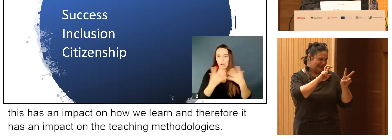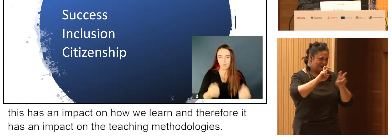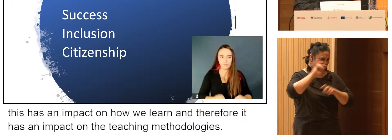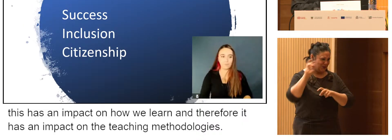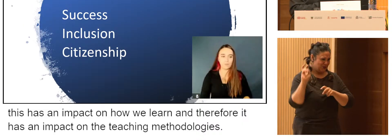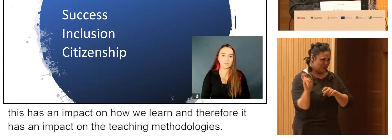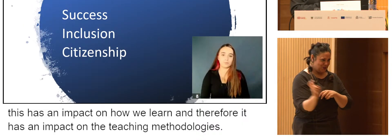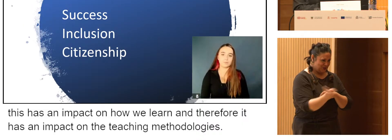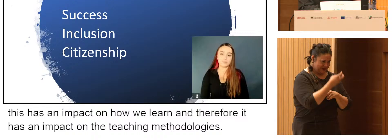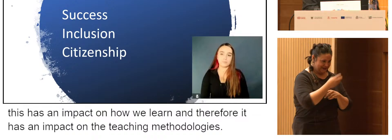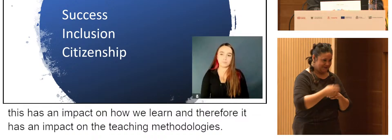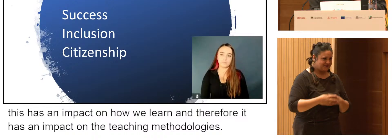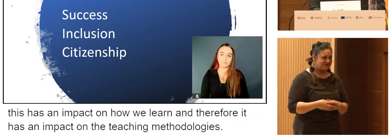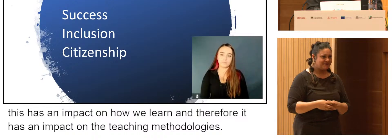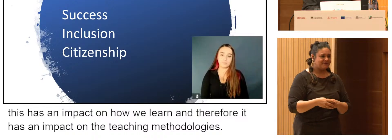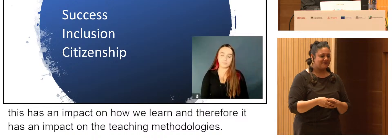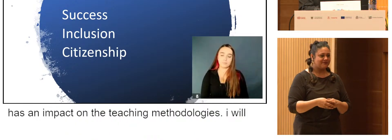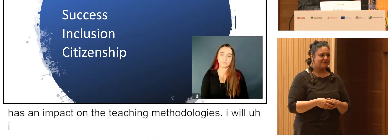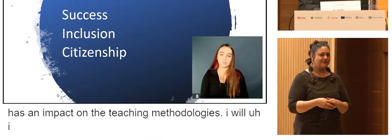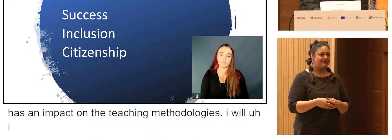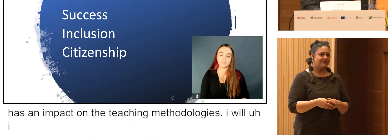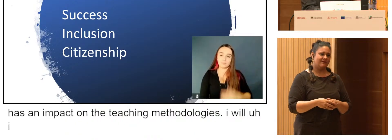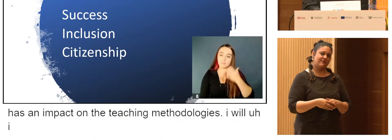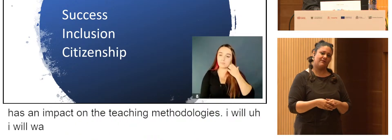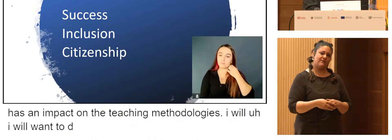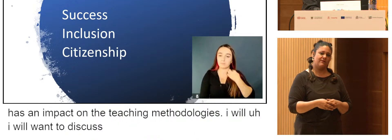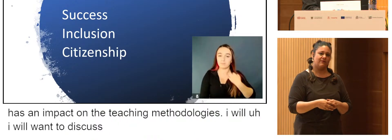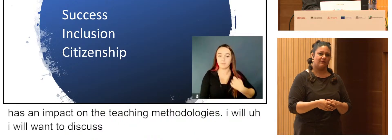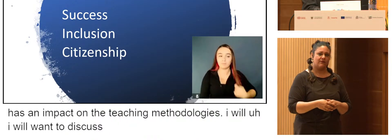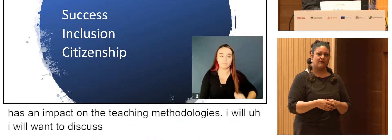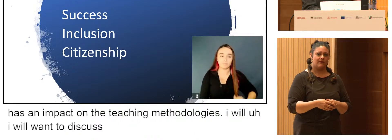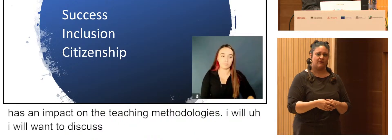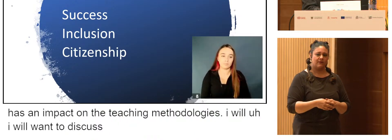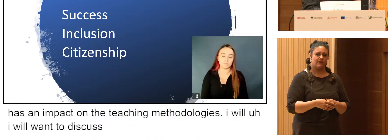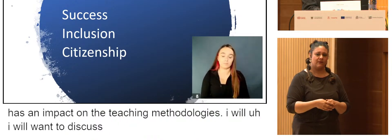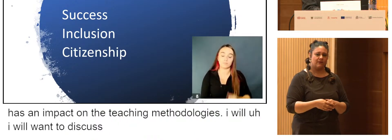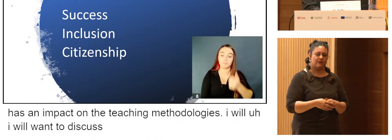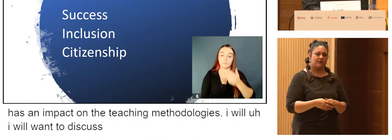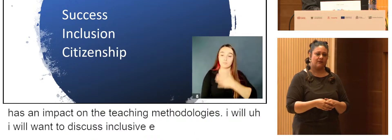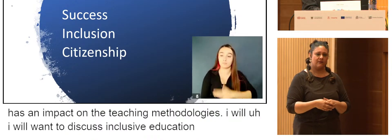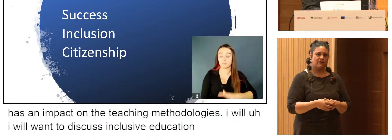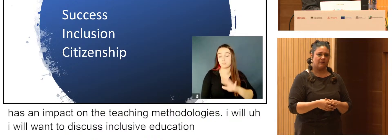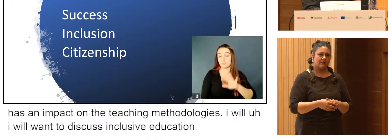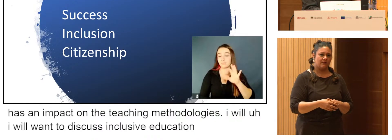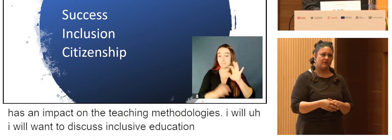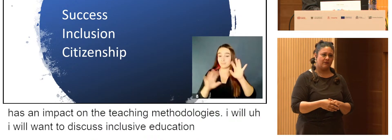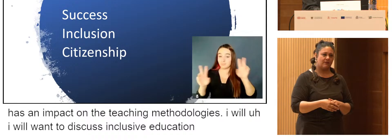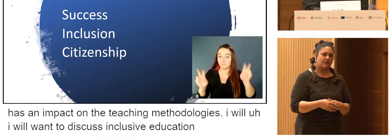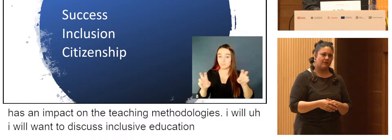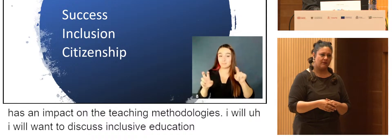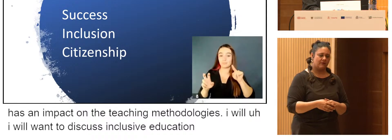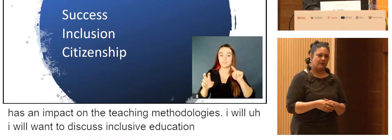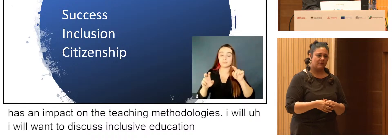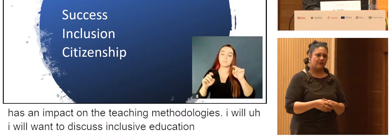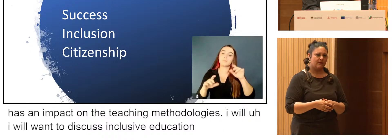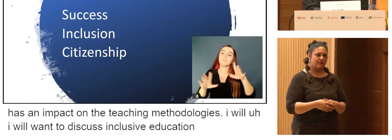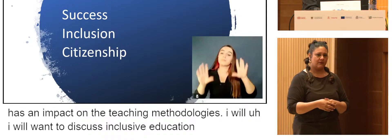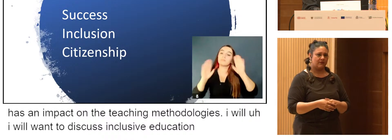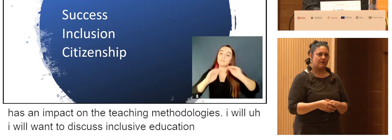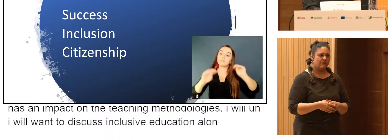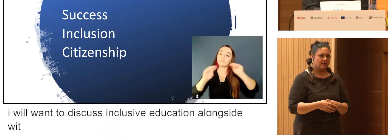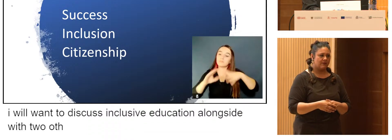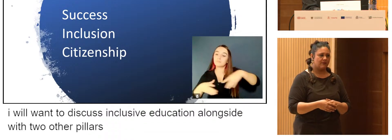I will want to discuss inclusive education alongside with two other